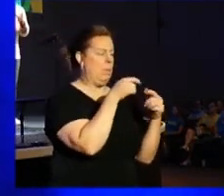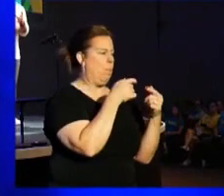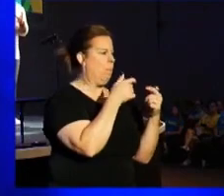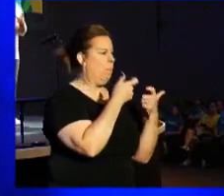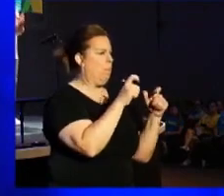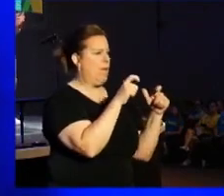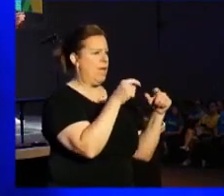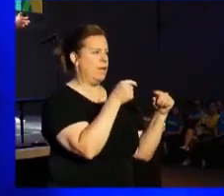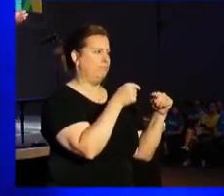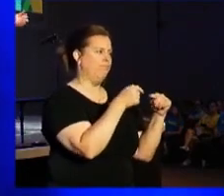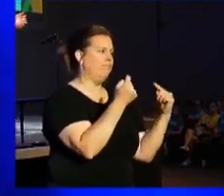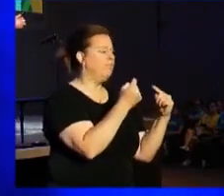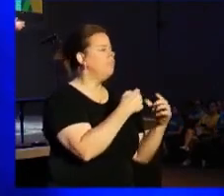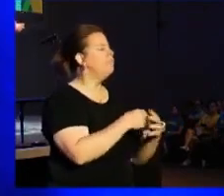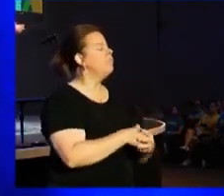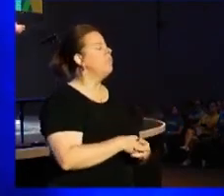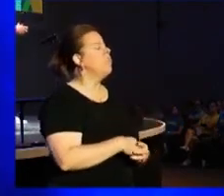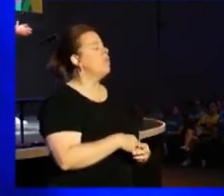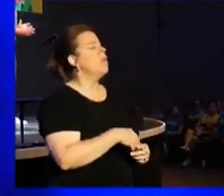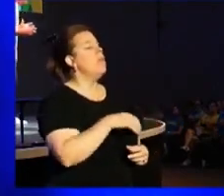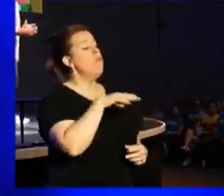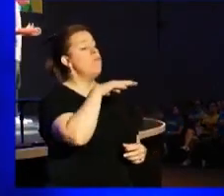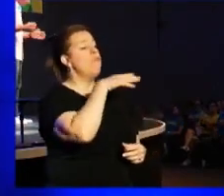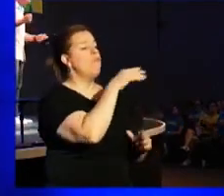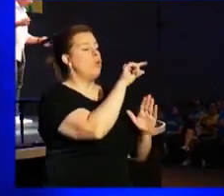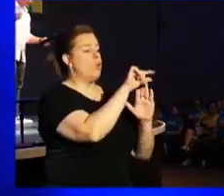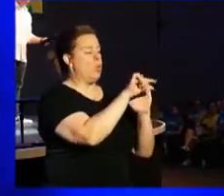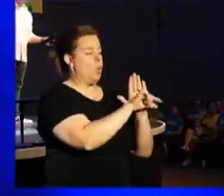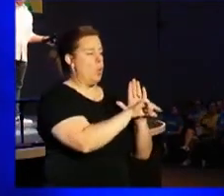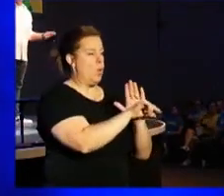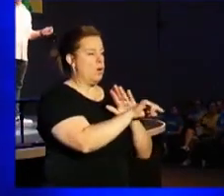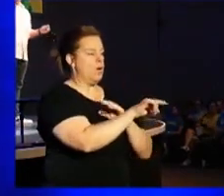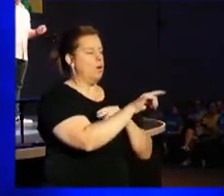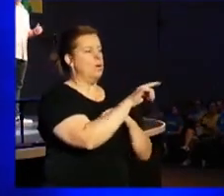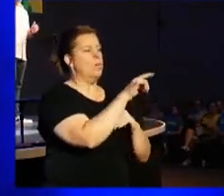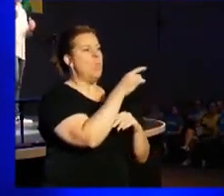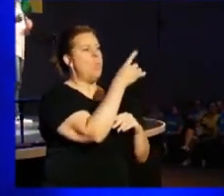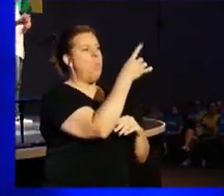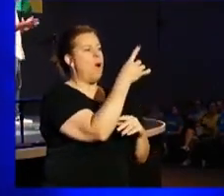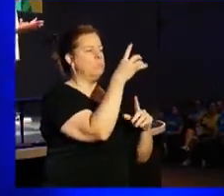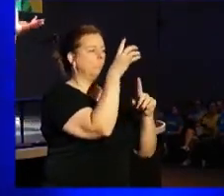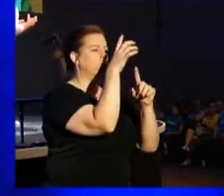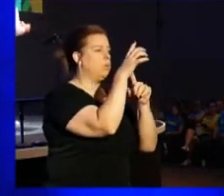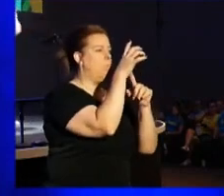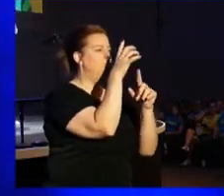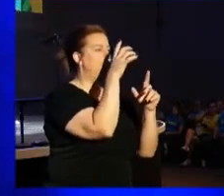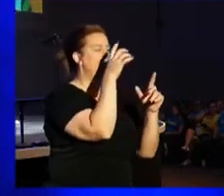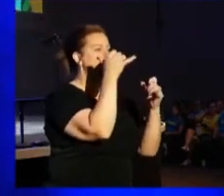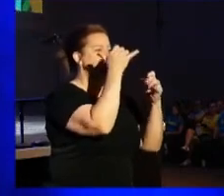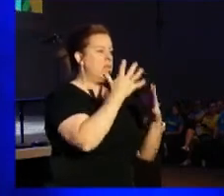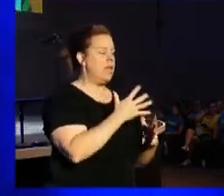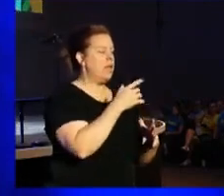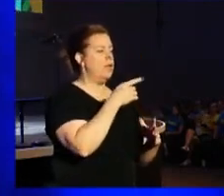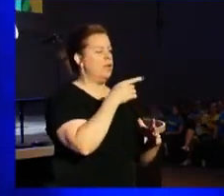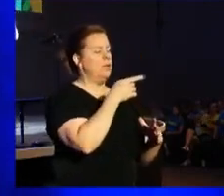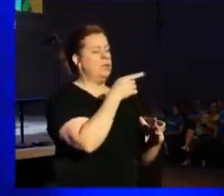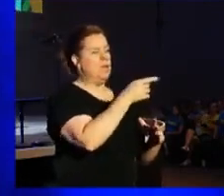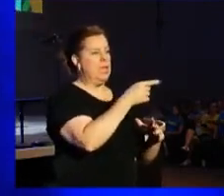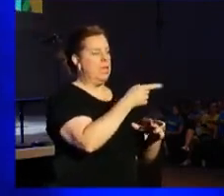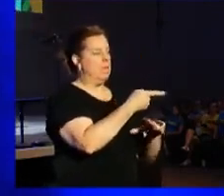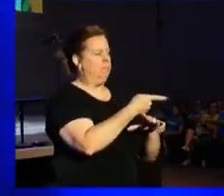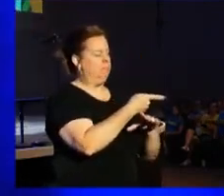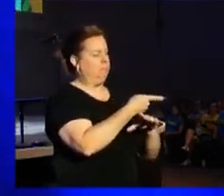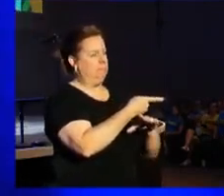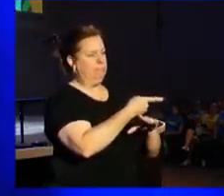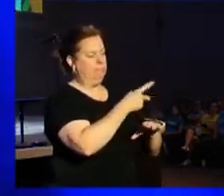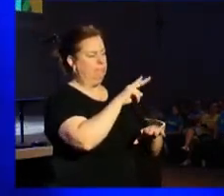in the fourth quarter, one of the star players, his name was Carter Steinlich. In the fourth quarter, Carter went down